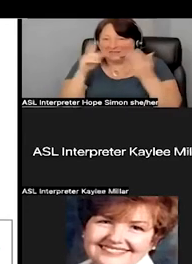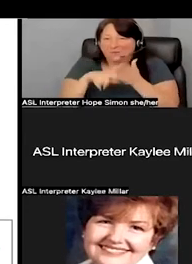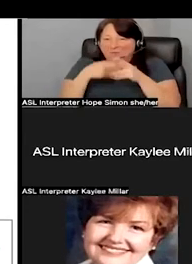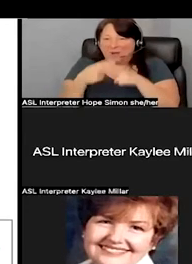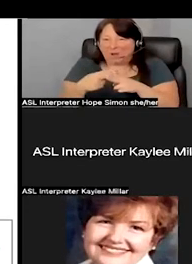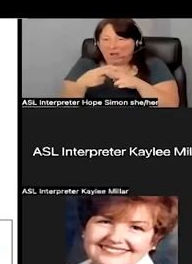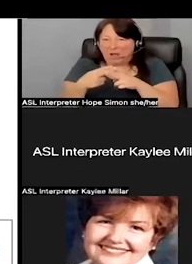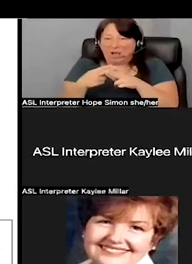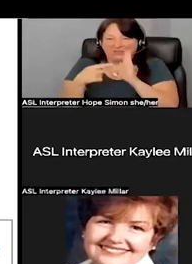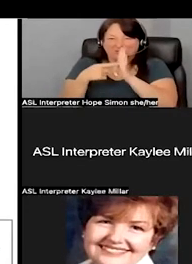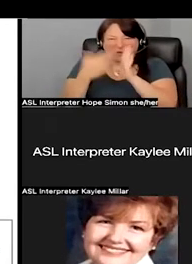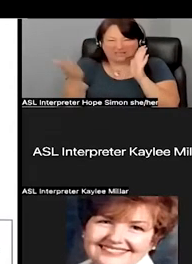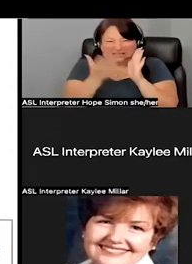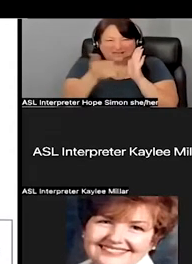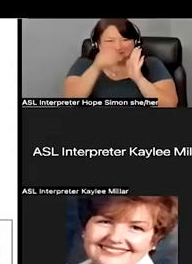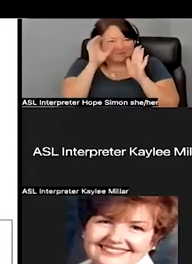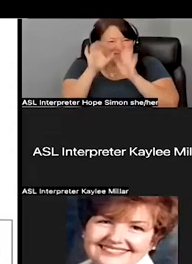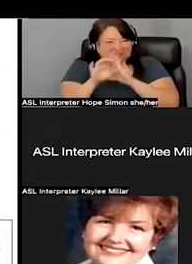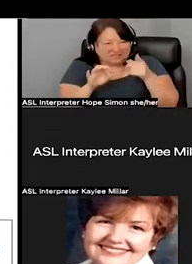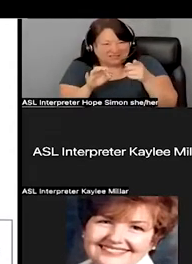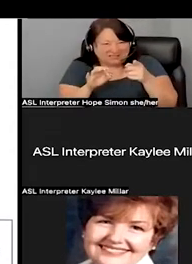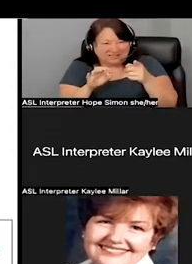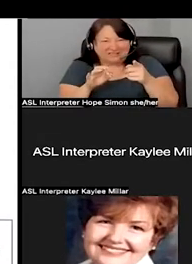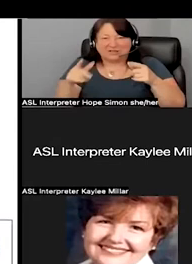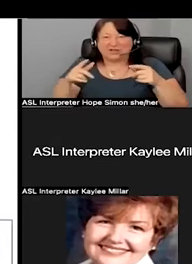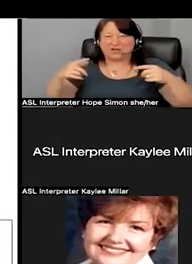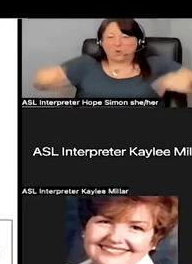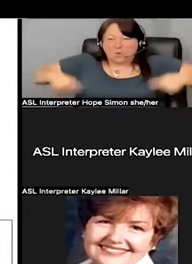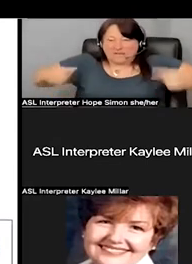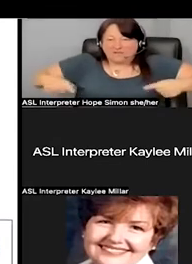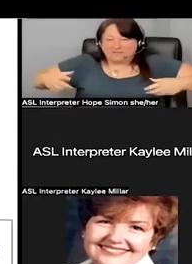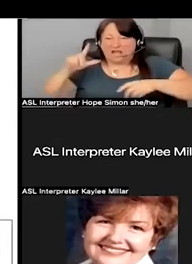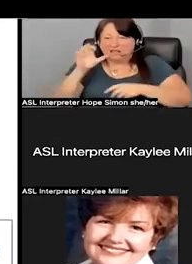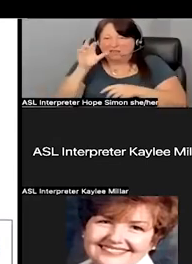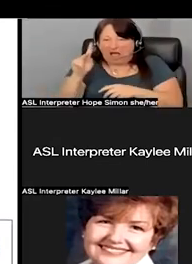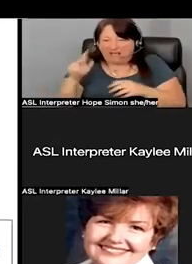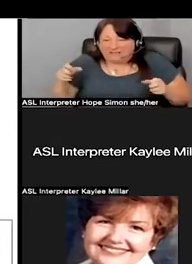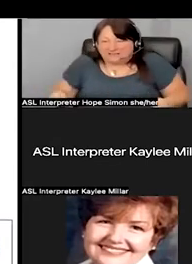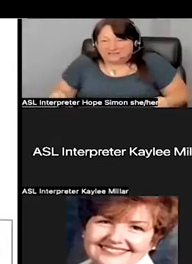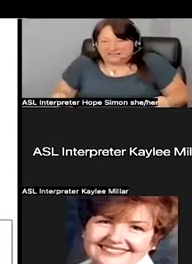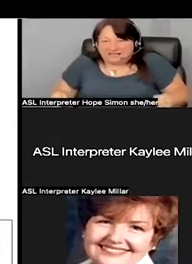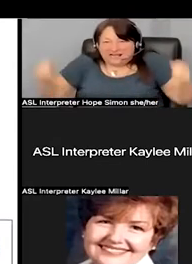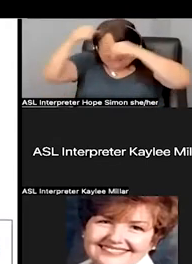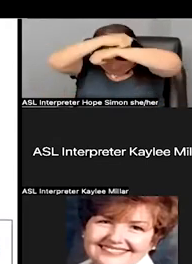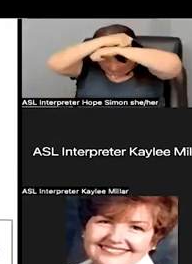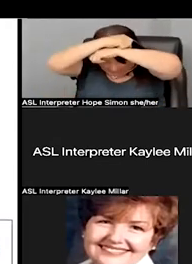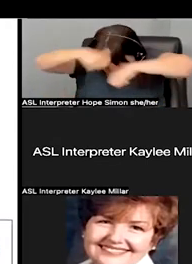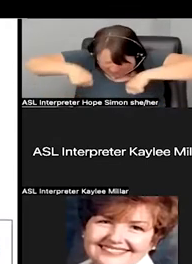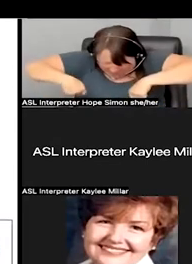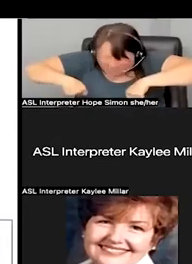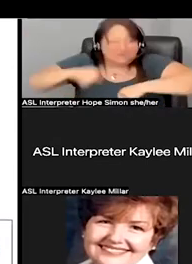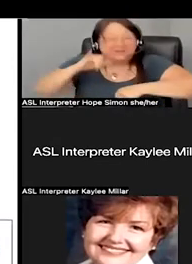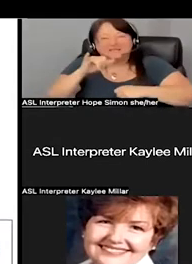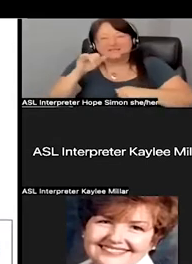as shown here, this image, to lock your wheels, lock, cover, and hold on. And this is in Armenian. This